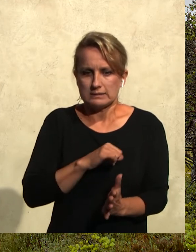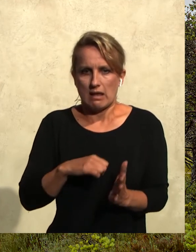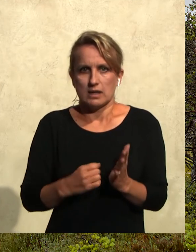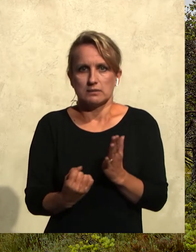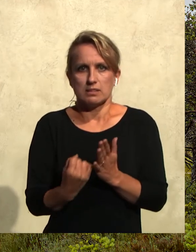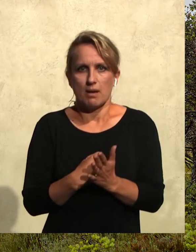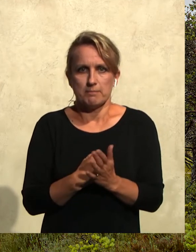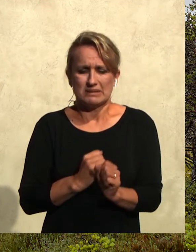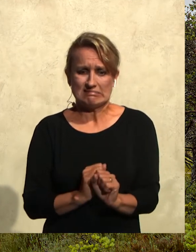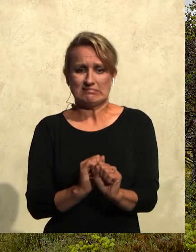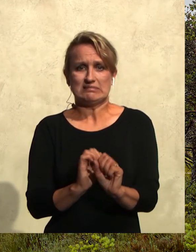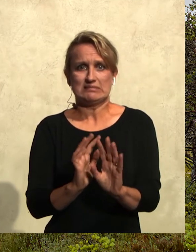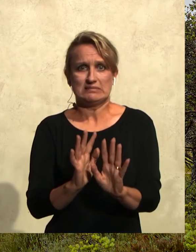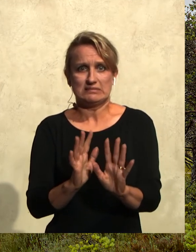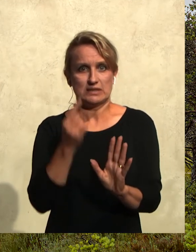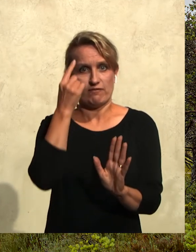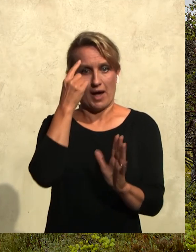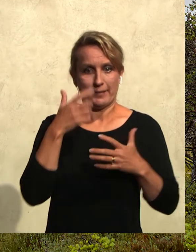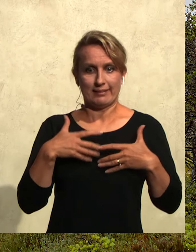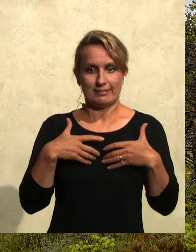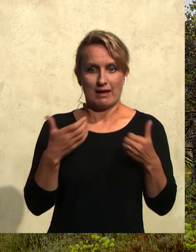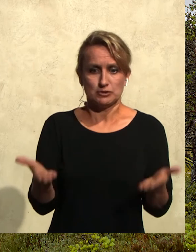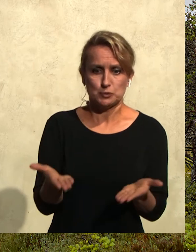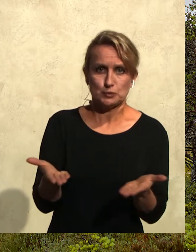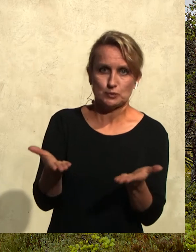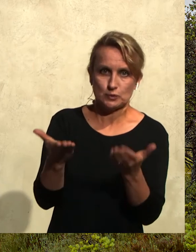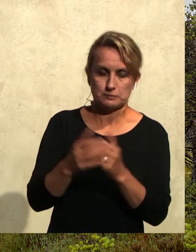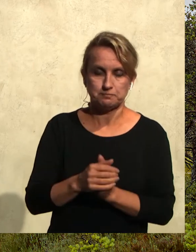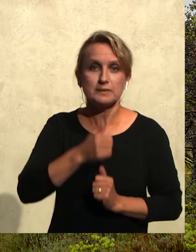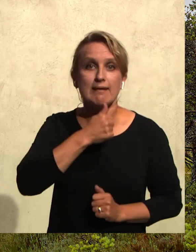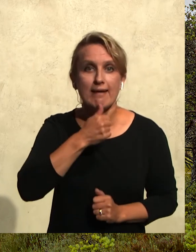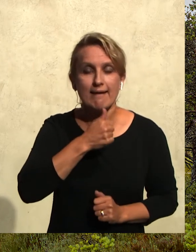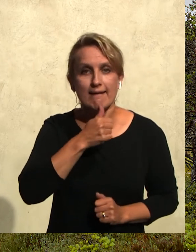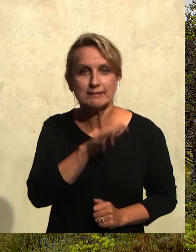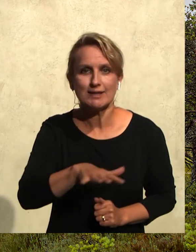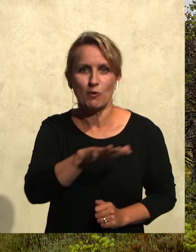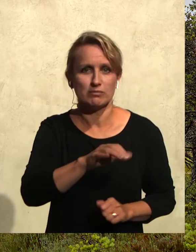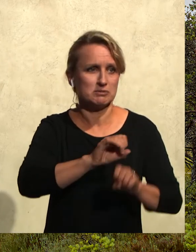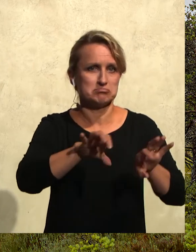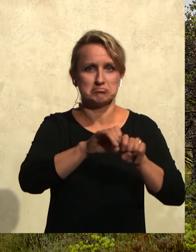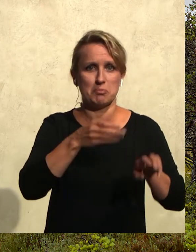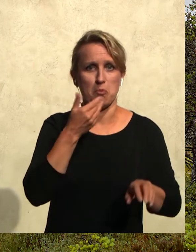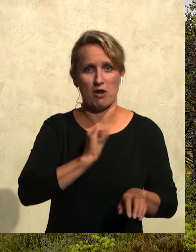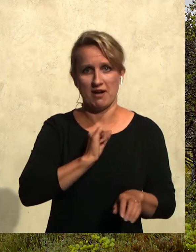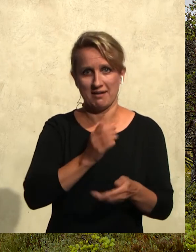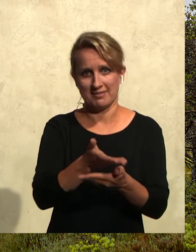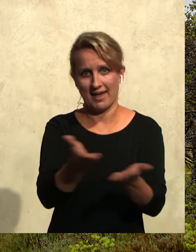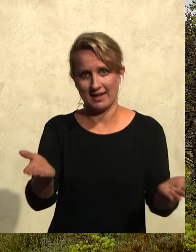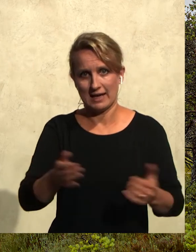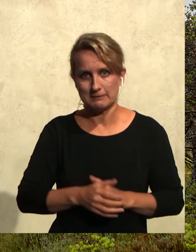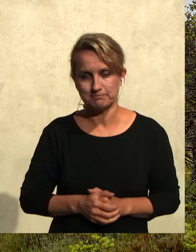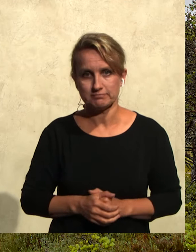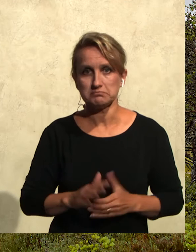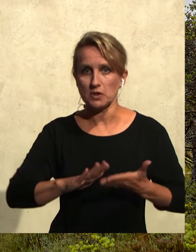In the Estonian context, I don't need to tell you, the situation is improving, particularly with the